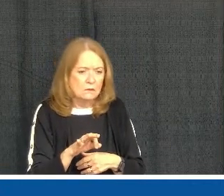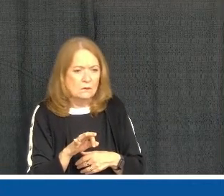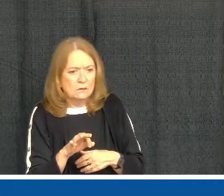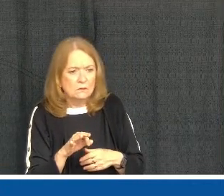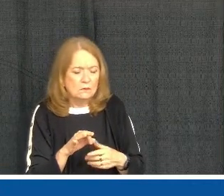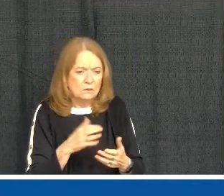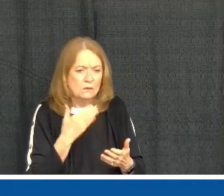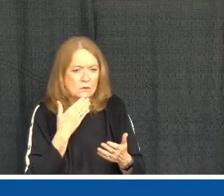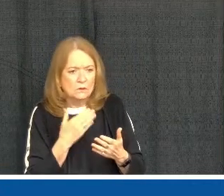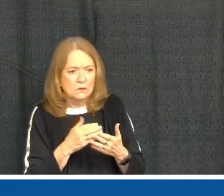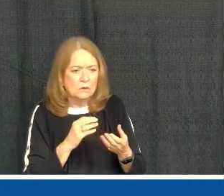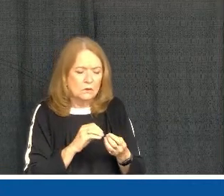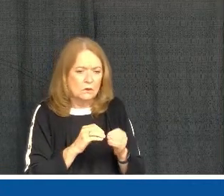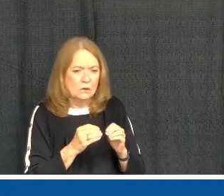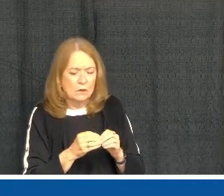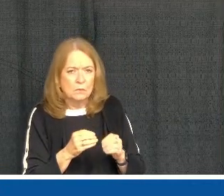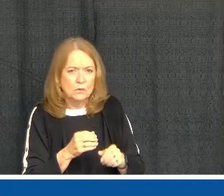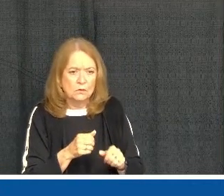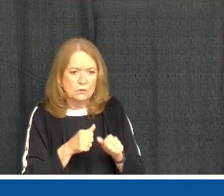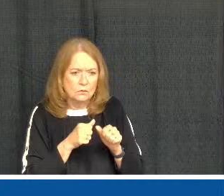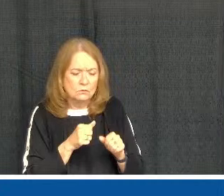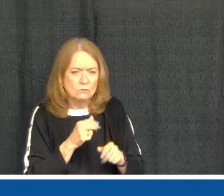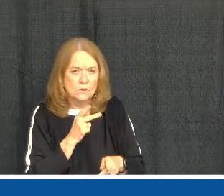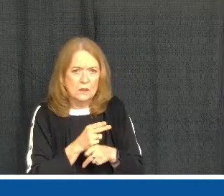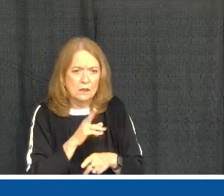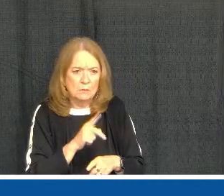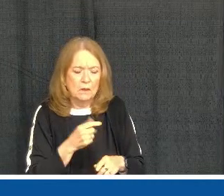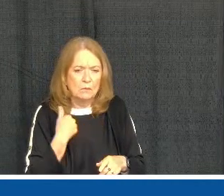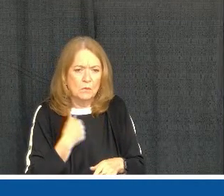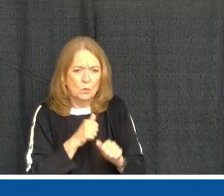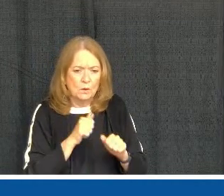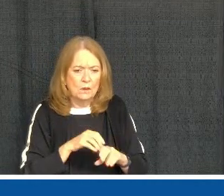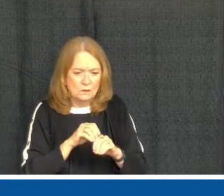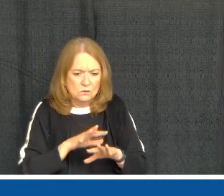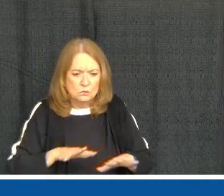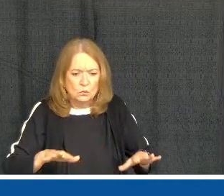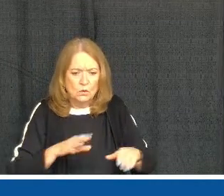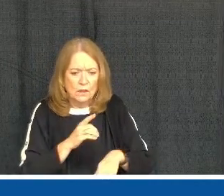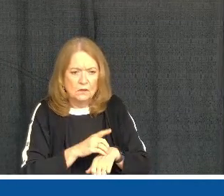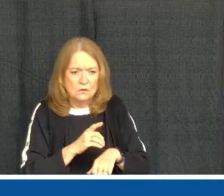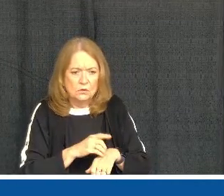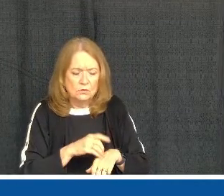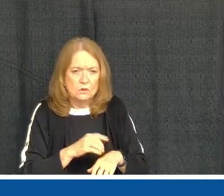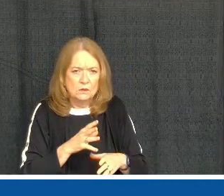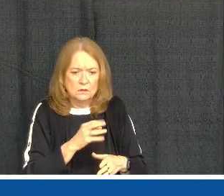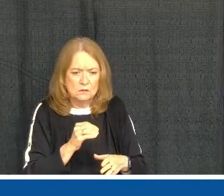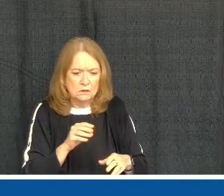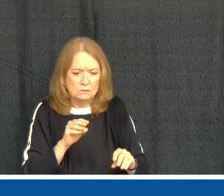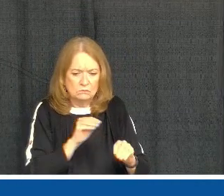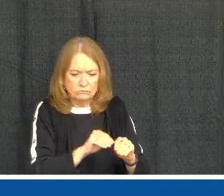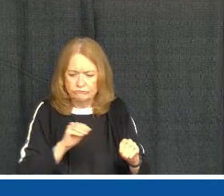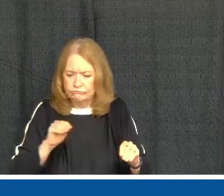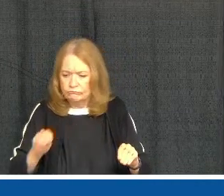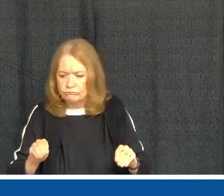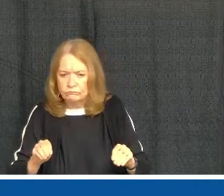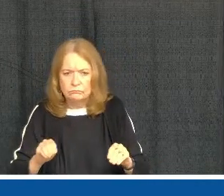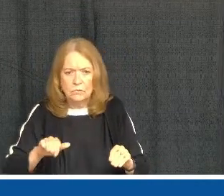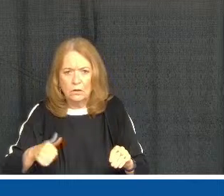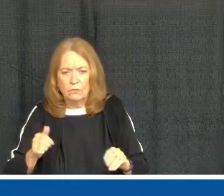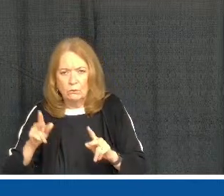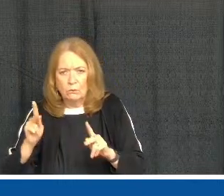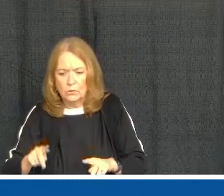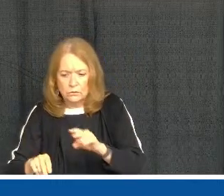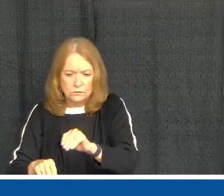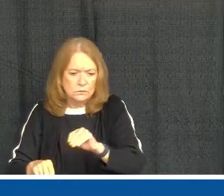enough rate to keep up. We can, as Mr. Tyndall said, spread duties around, take things off of the plate of one and put it on another